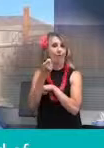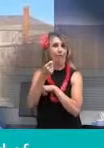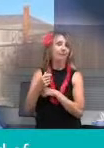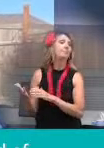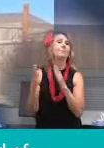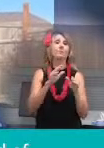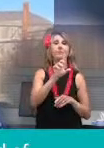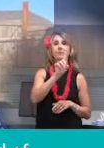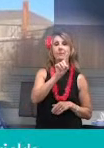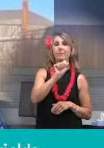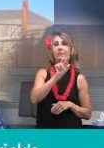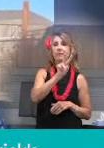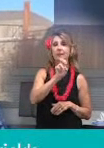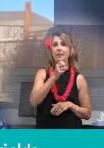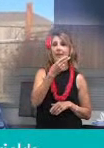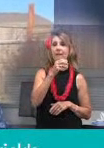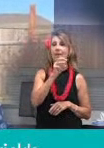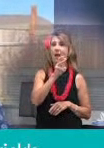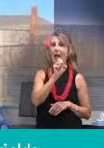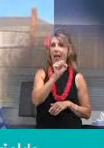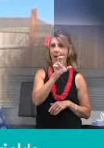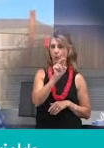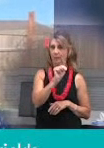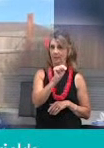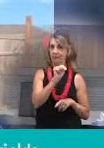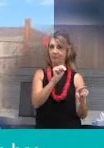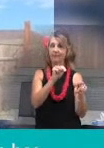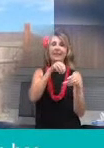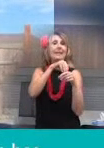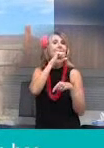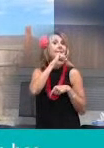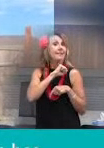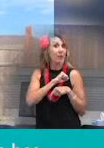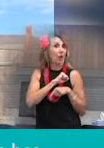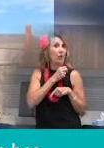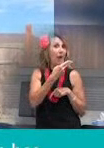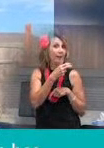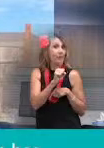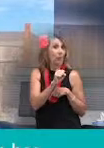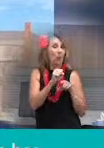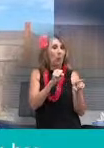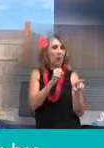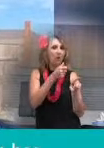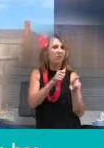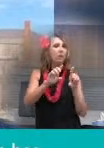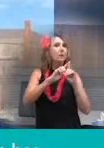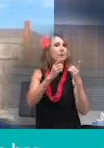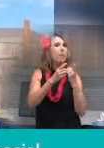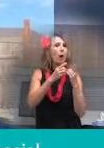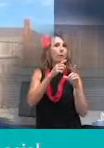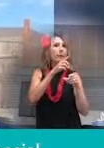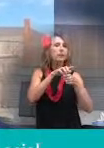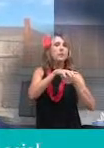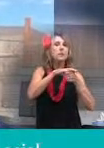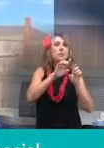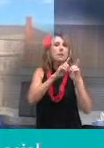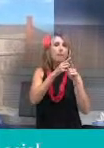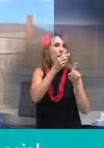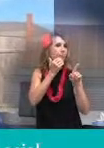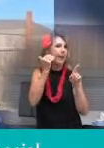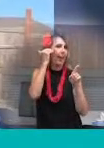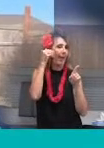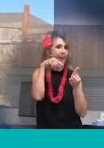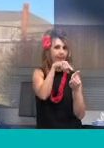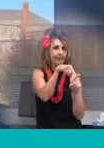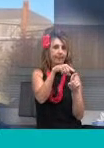Dave Housen, Department Head of Cooperative Education at St. Patrick's Catholic High School. Dave's forte has been to work with students